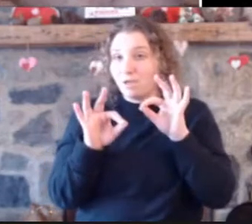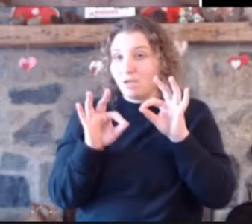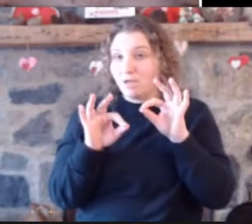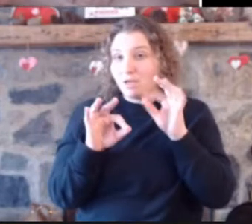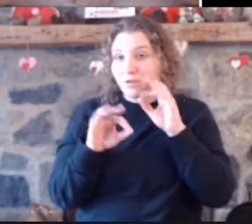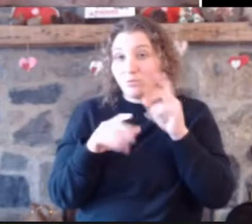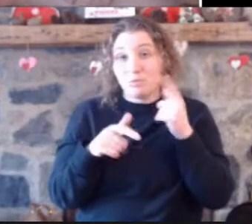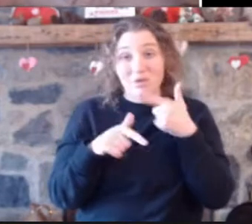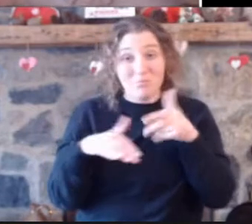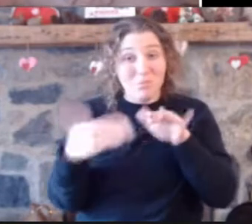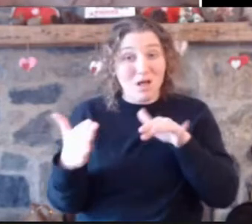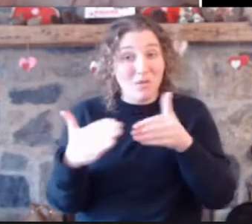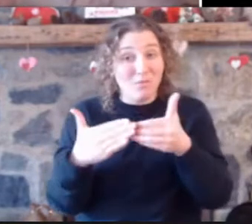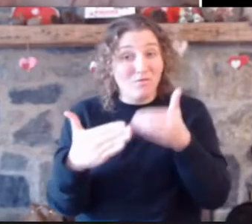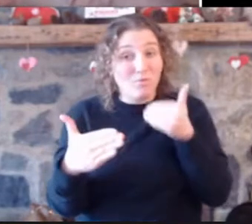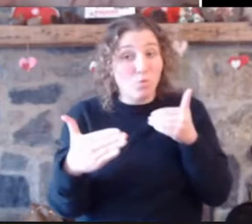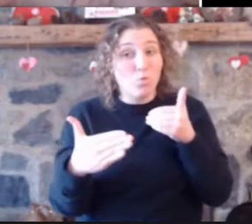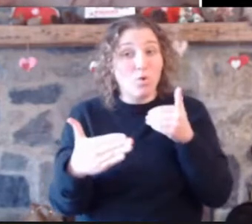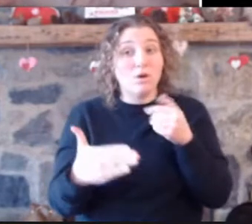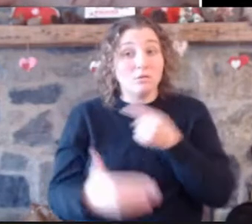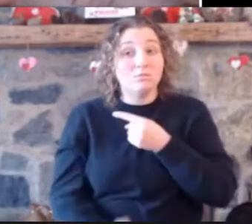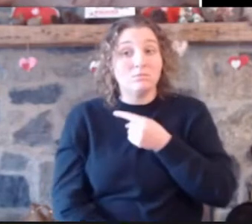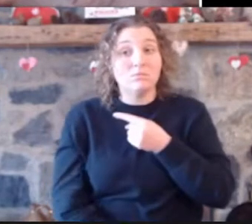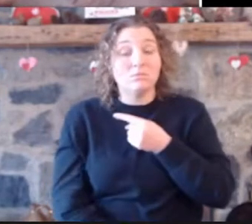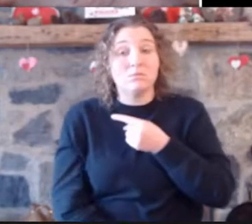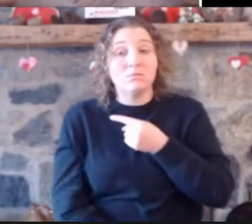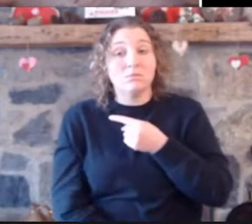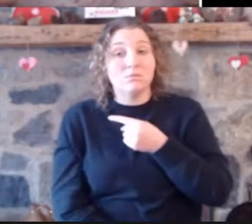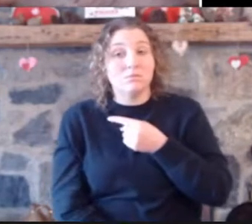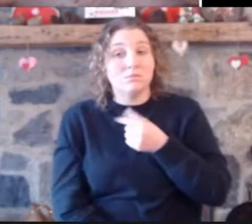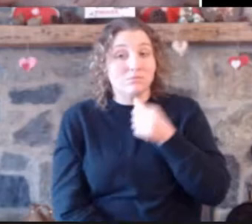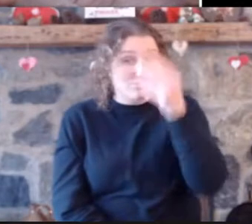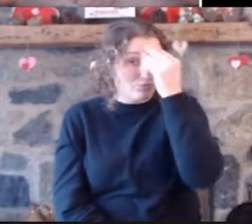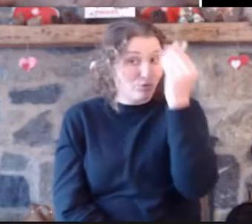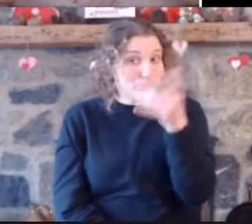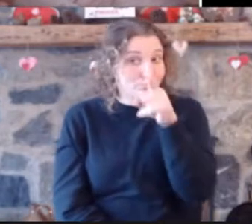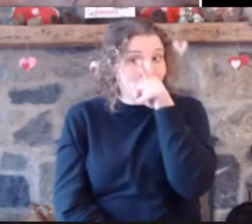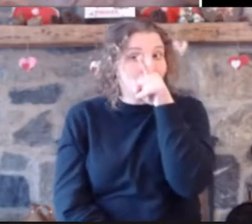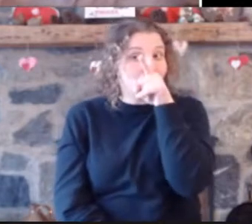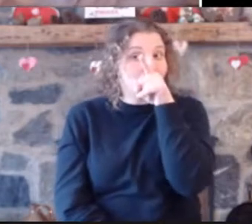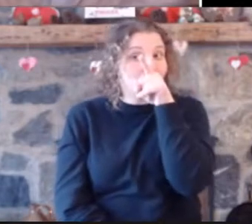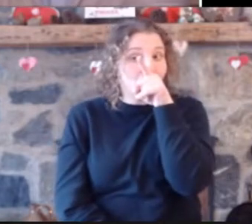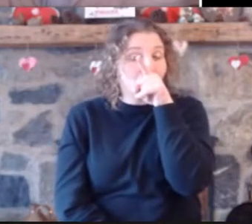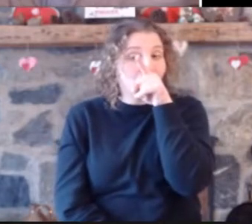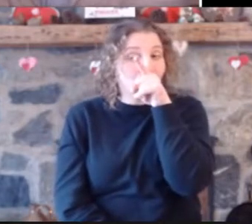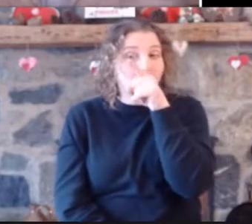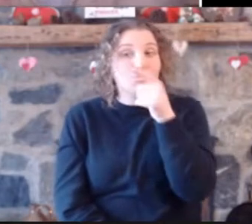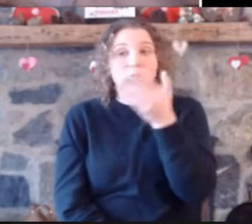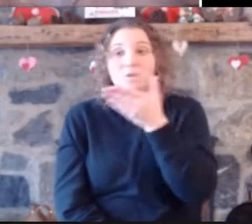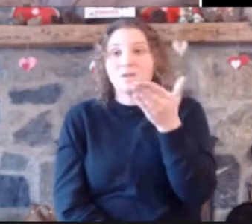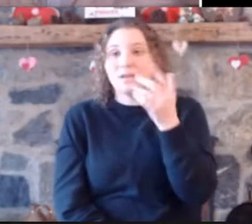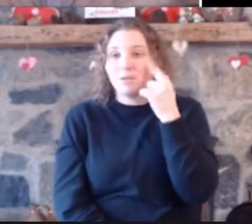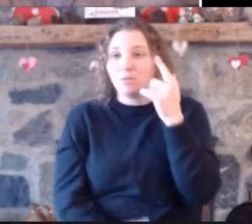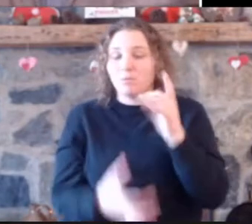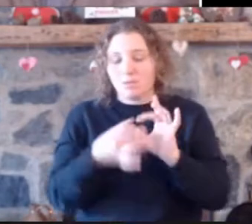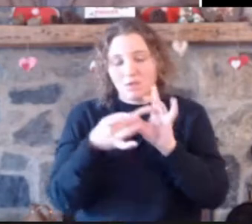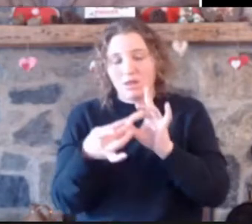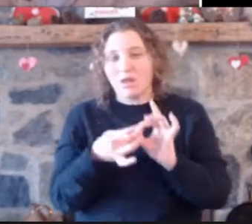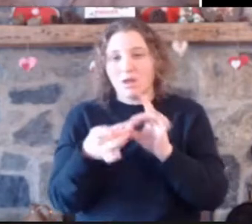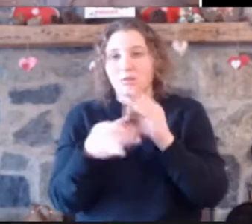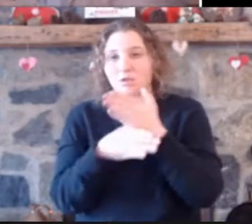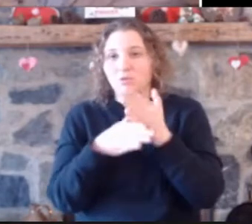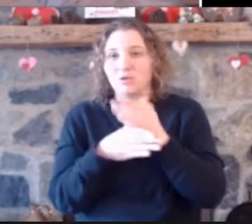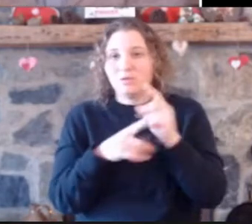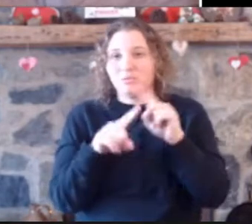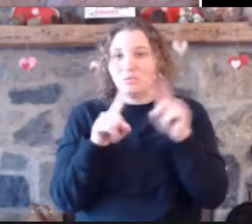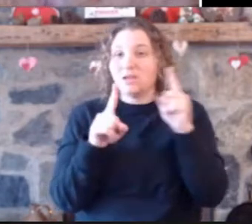were buried before it. You don't hear that almost at all. So here's this thing supposed to be the link between them, and yet the things that come